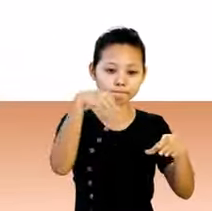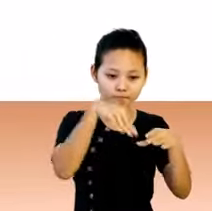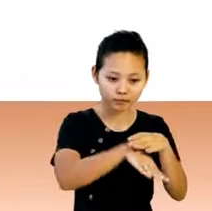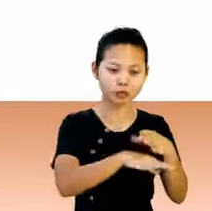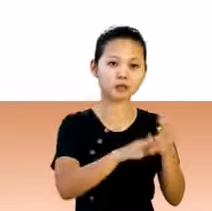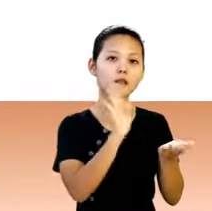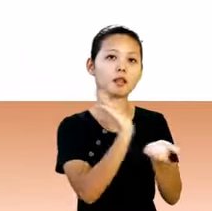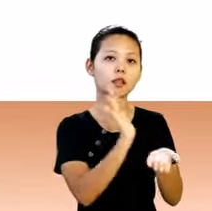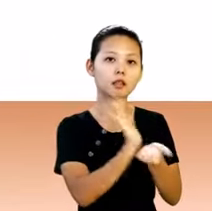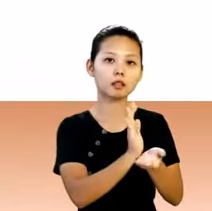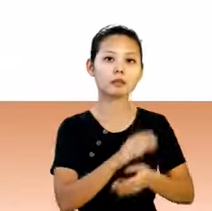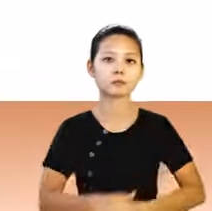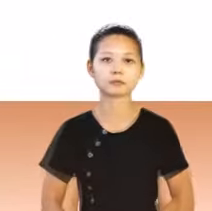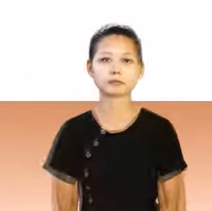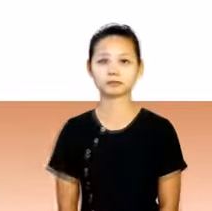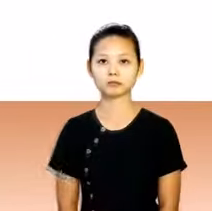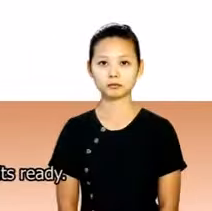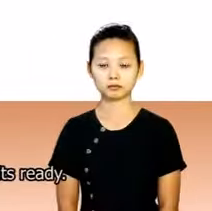kit.